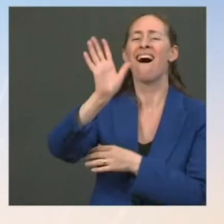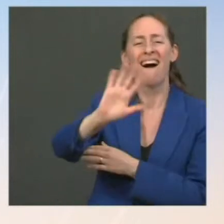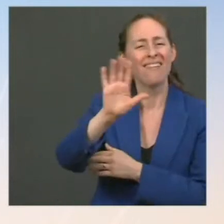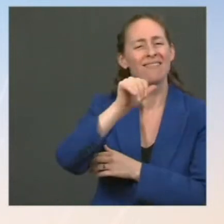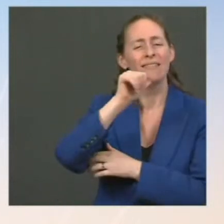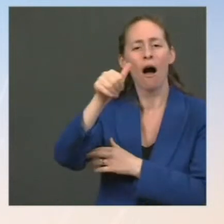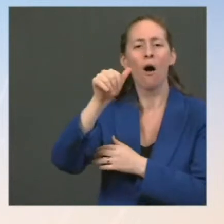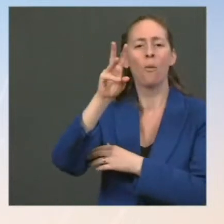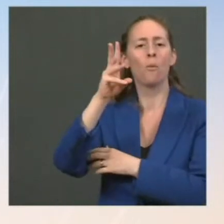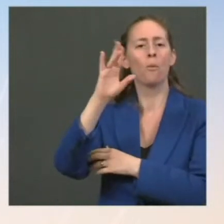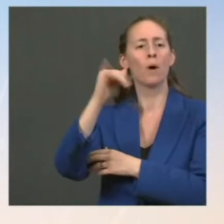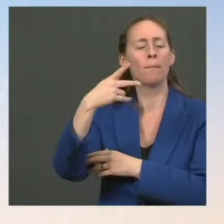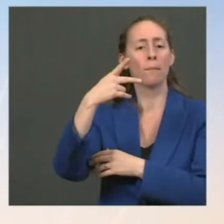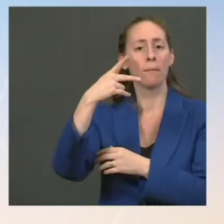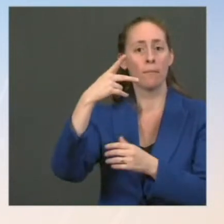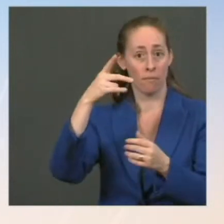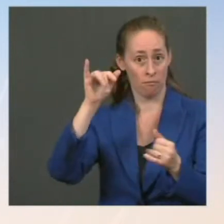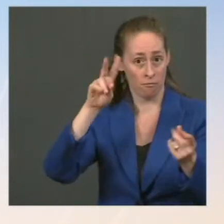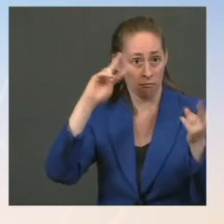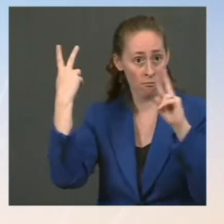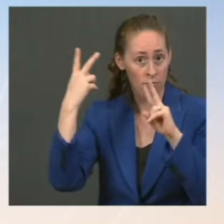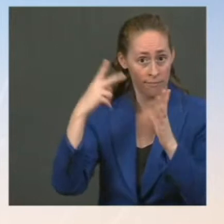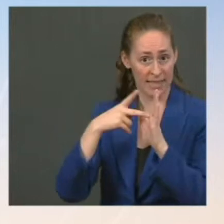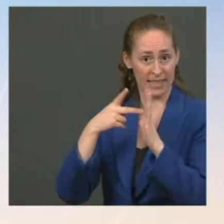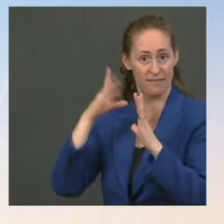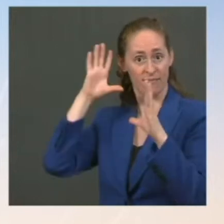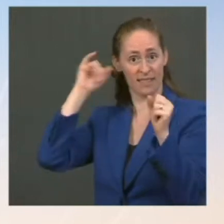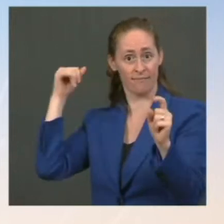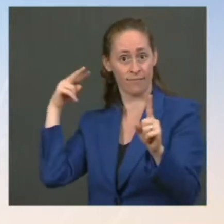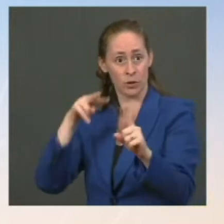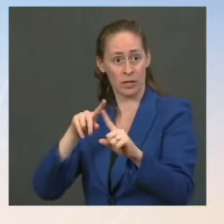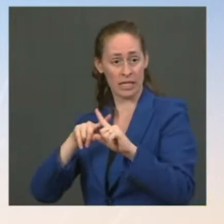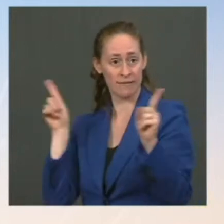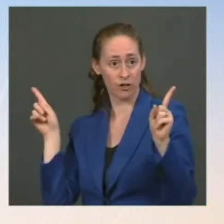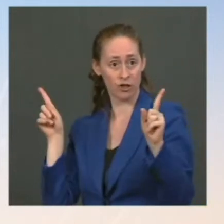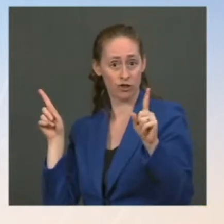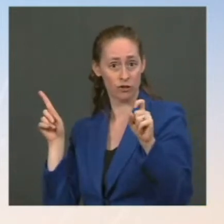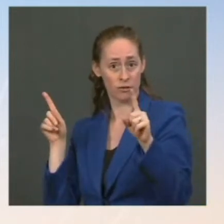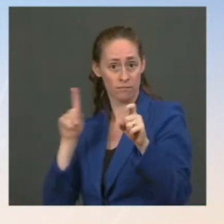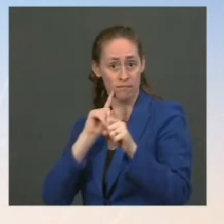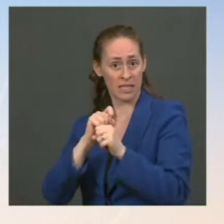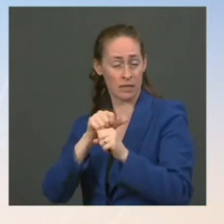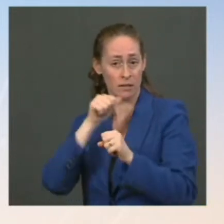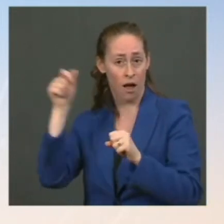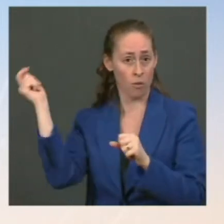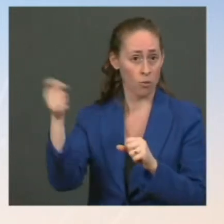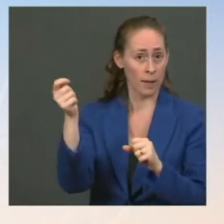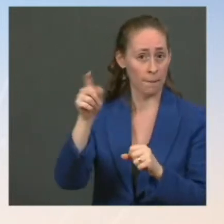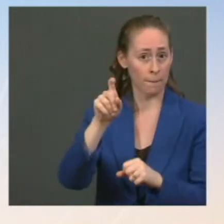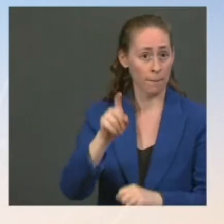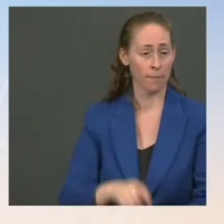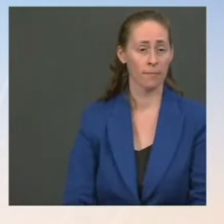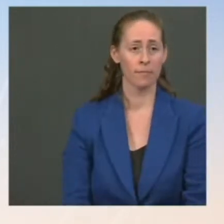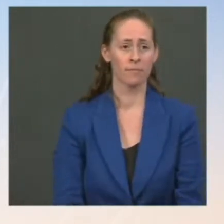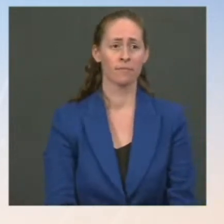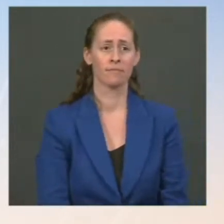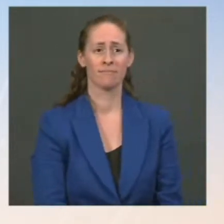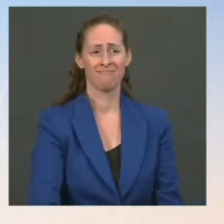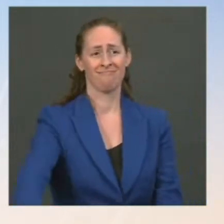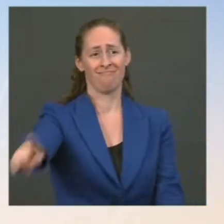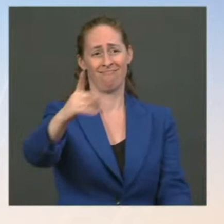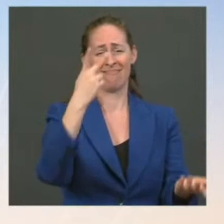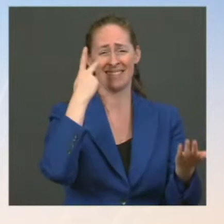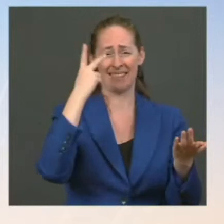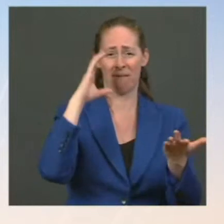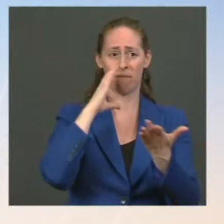change anything for the administration in light of the statements that were made last week? I don't think anyone could look at those photos and